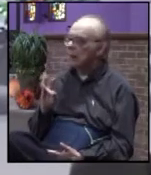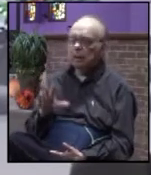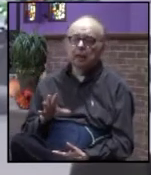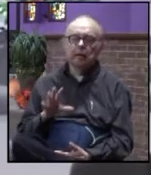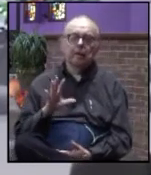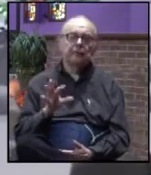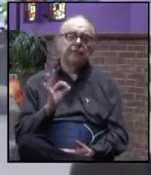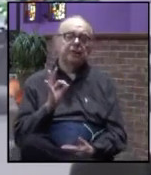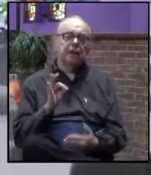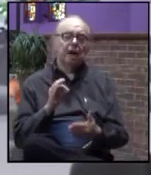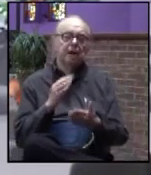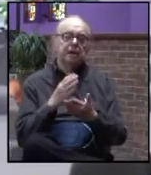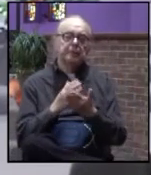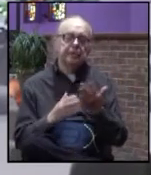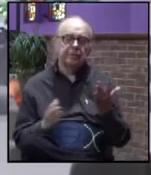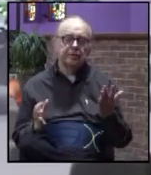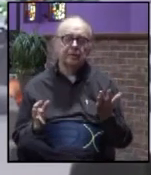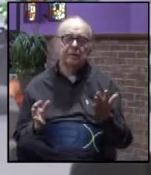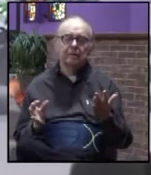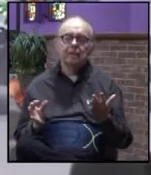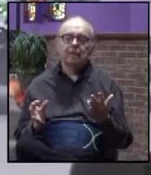759 pieces